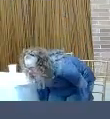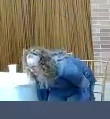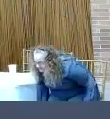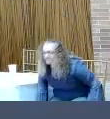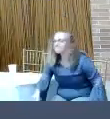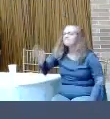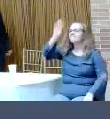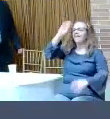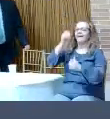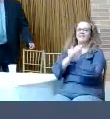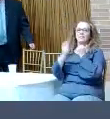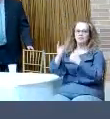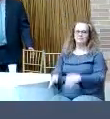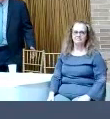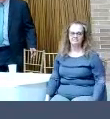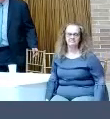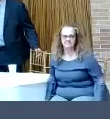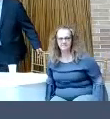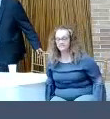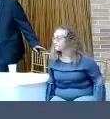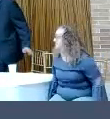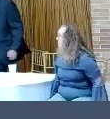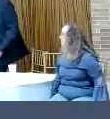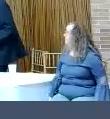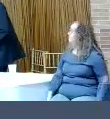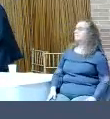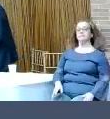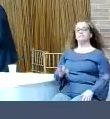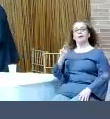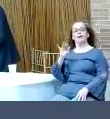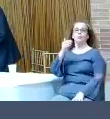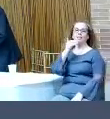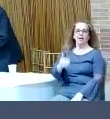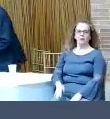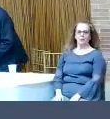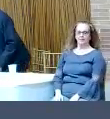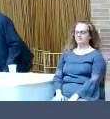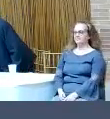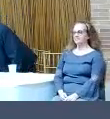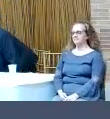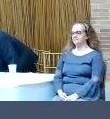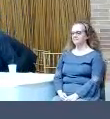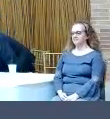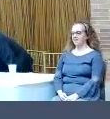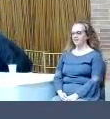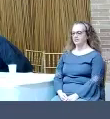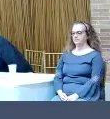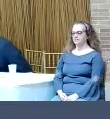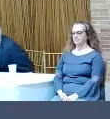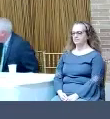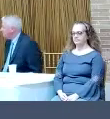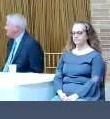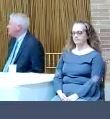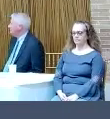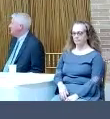hi everyone um oh thank you now I don't have to Crane my nck um as uh some